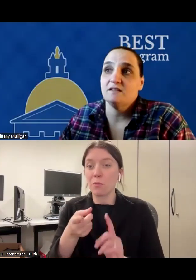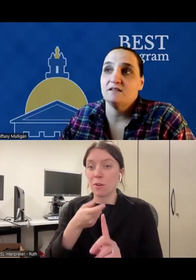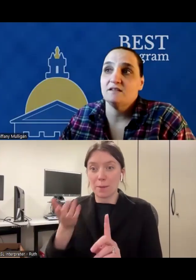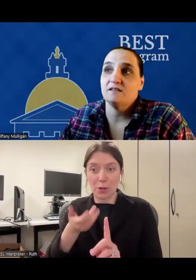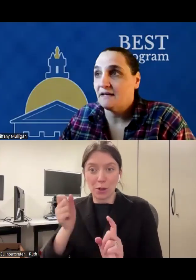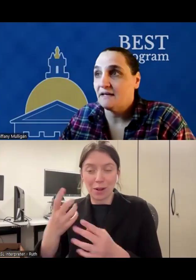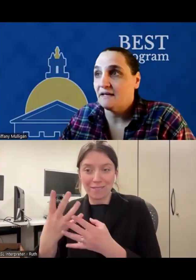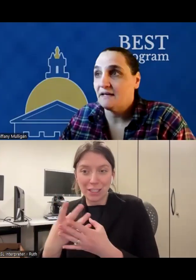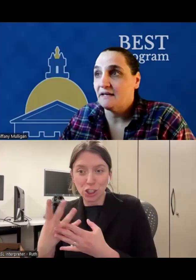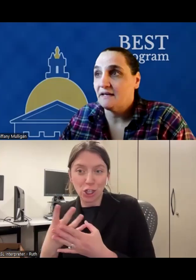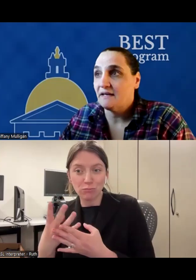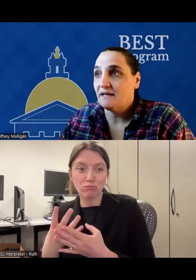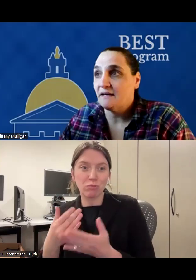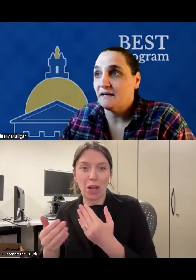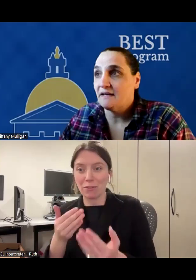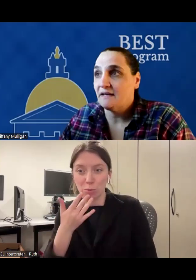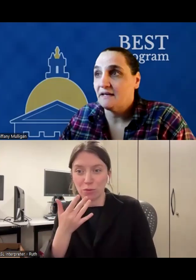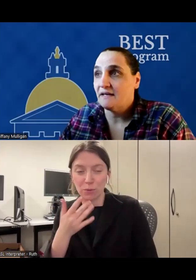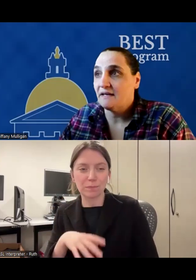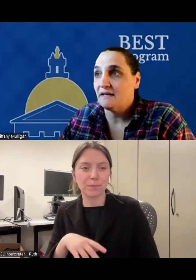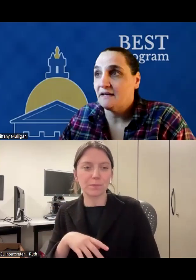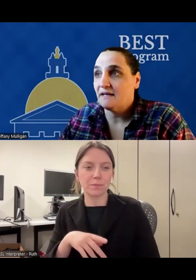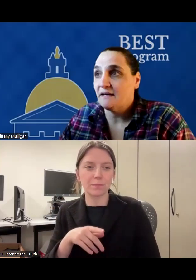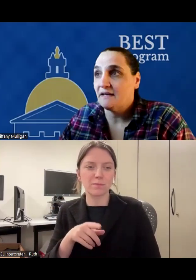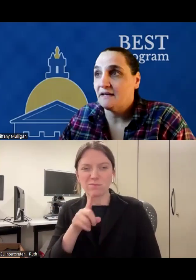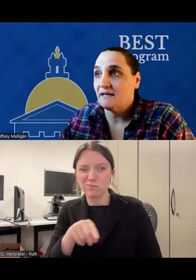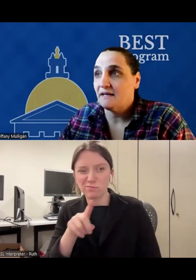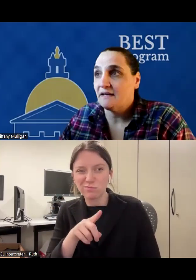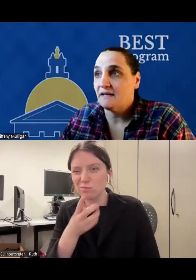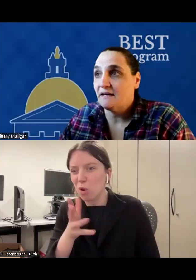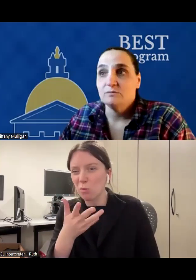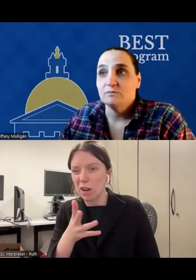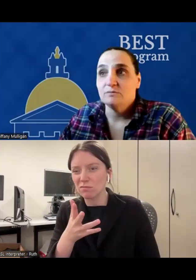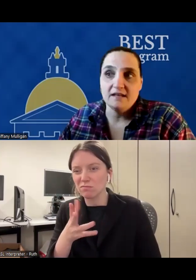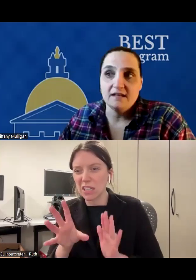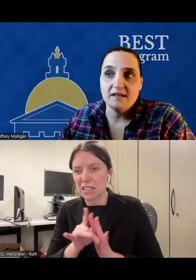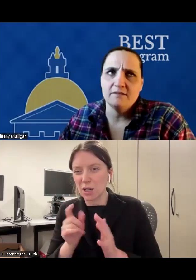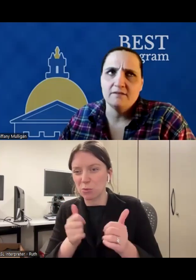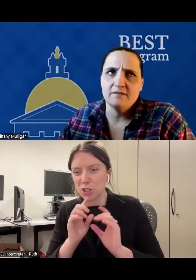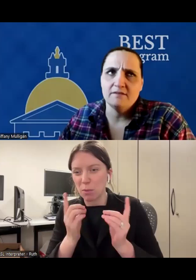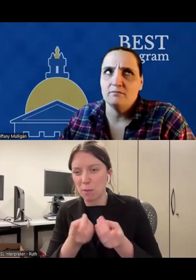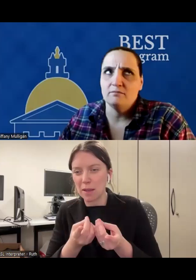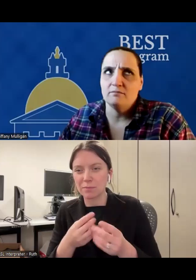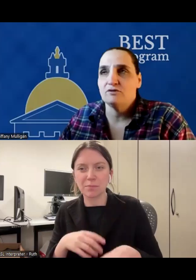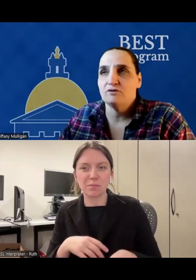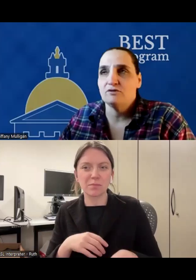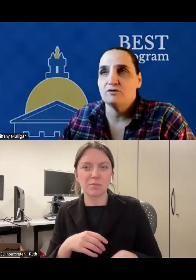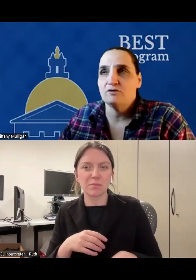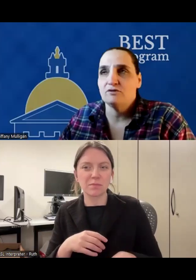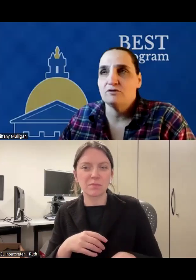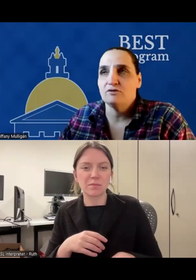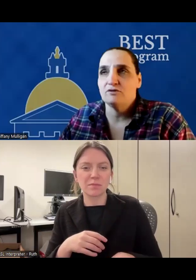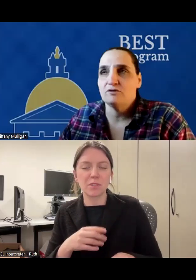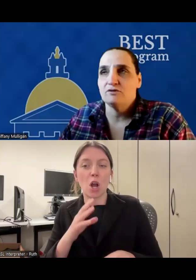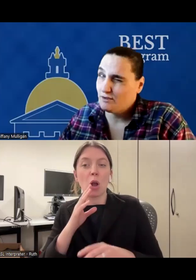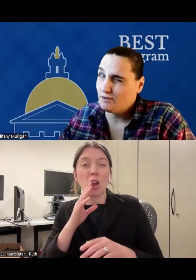filter by whatever you would like to. But this is already by department. So you can, if you should only have access to